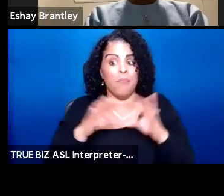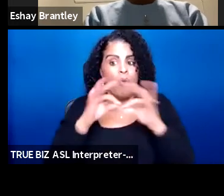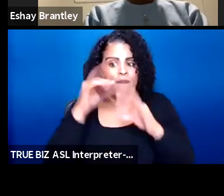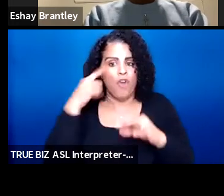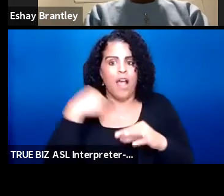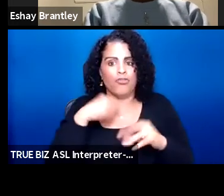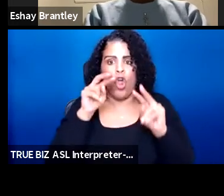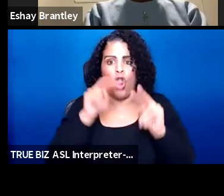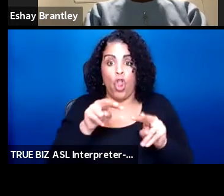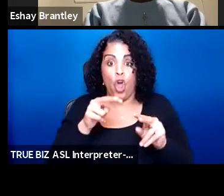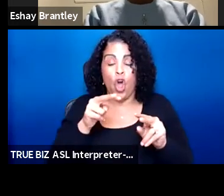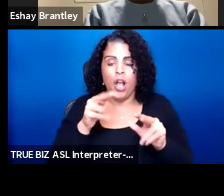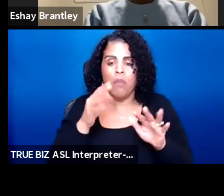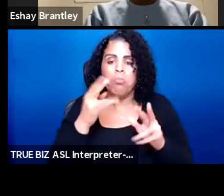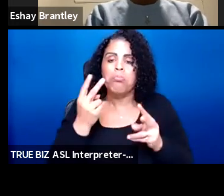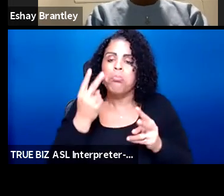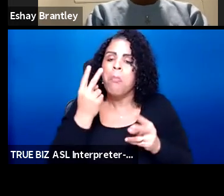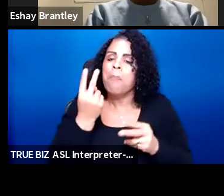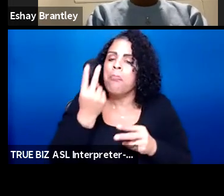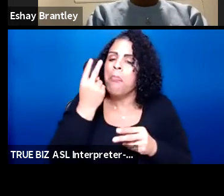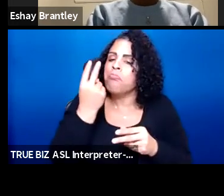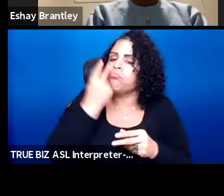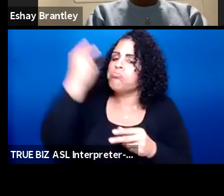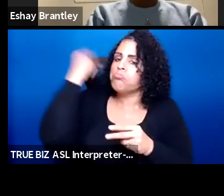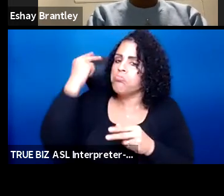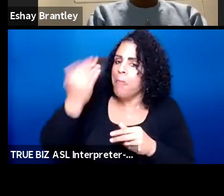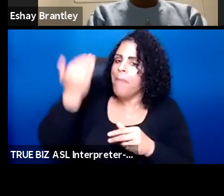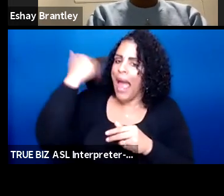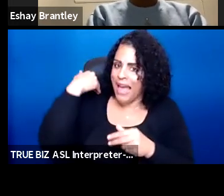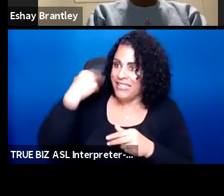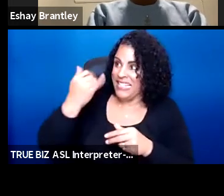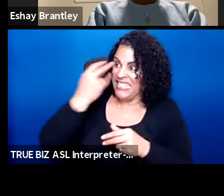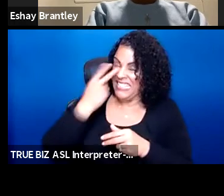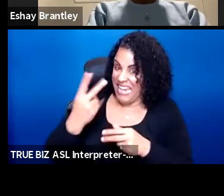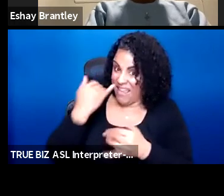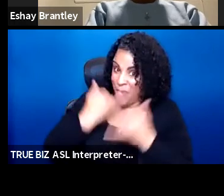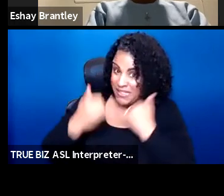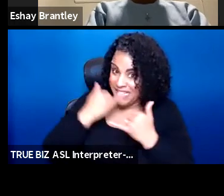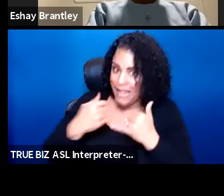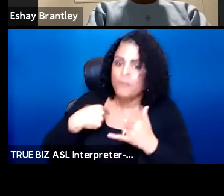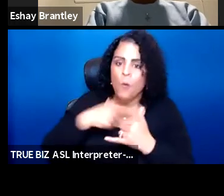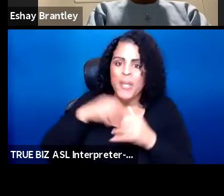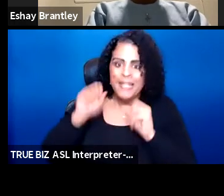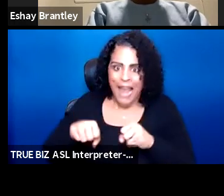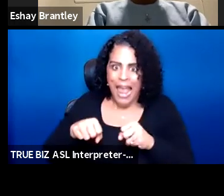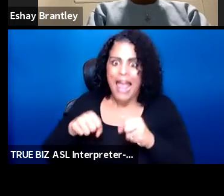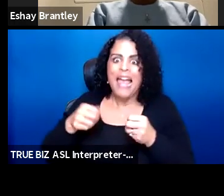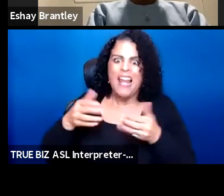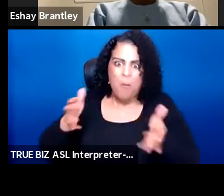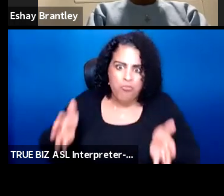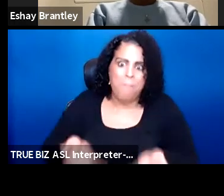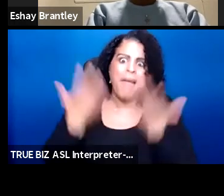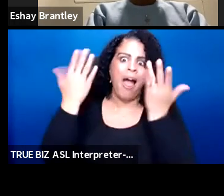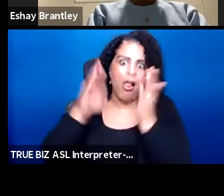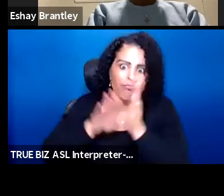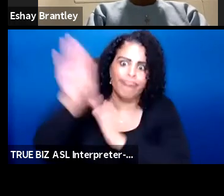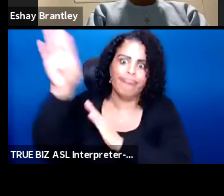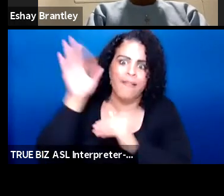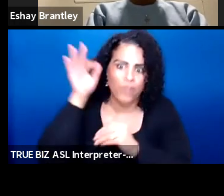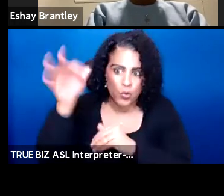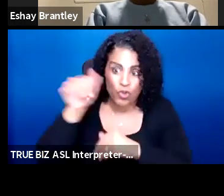at the past, reflect on it, and see the mistakes we made, so that way we can propel our future of tomorrow. It's kind of like how I even write